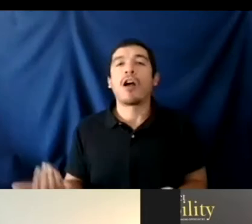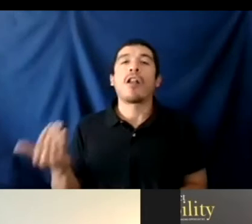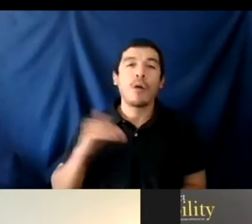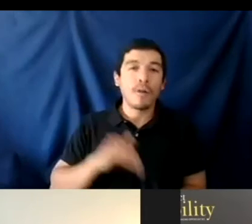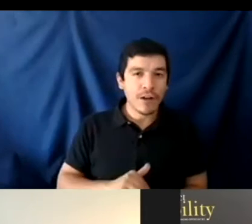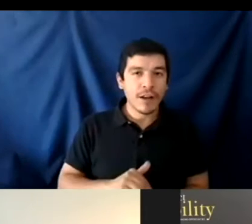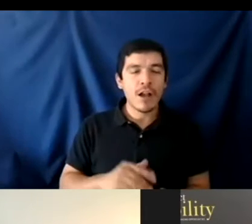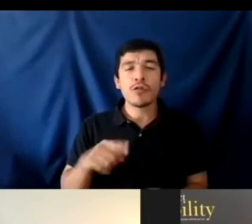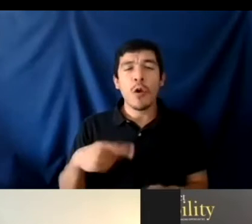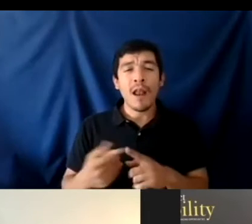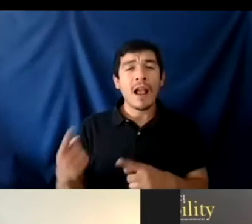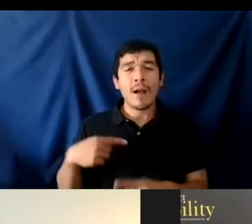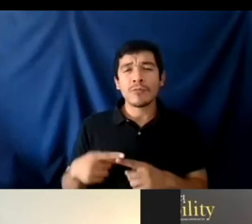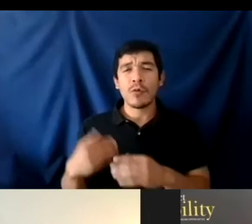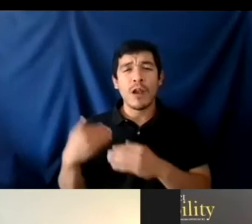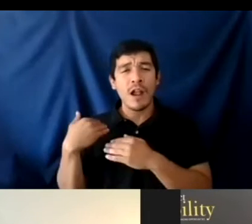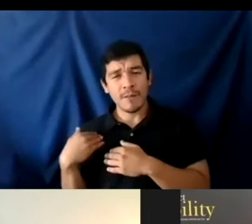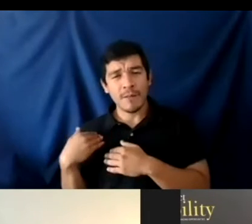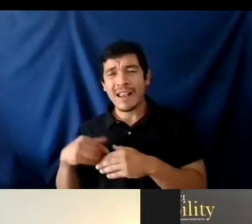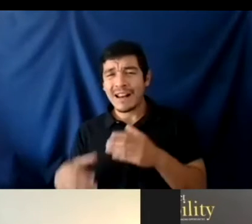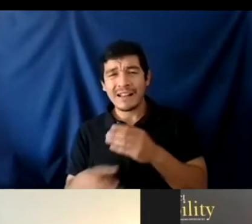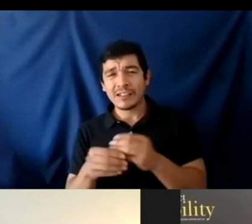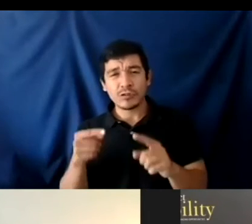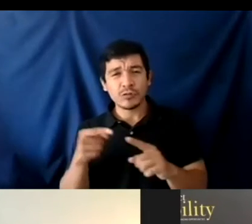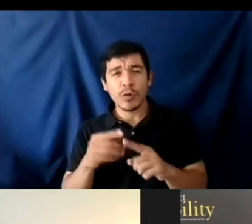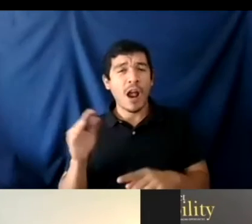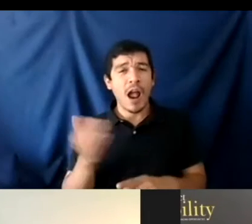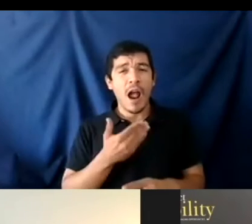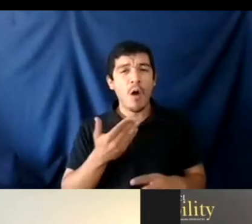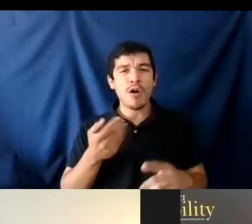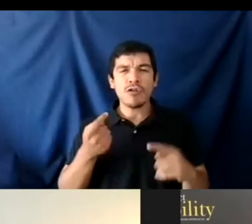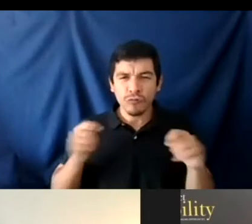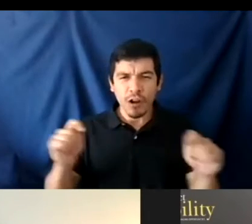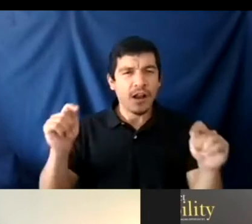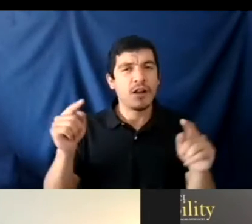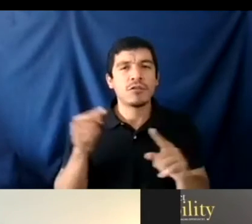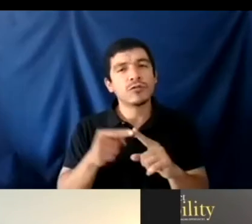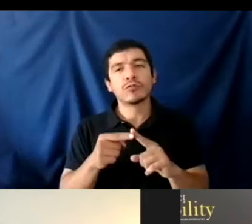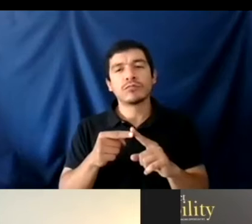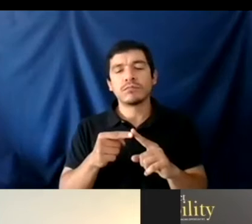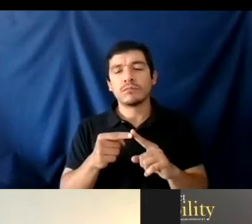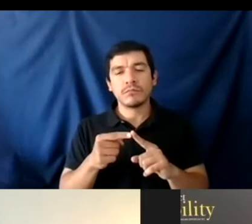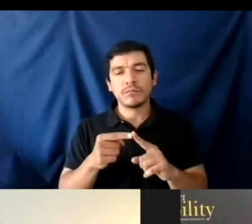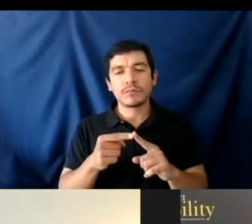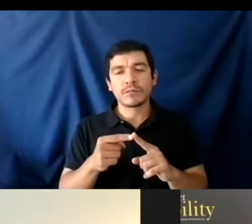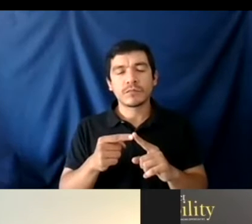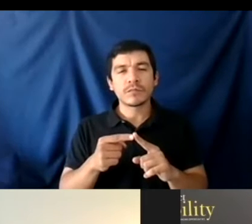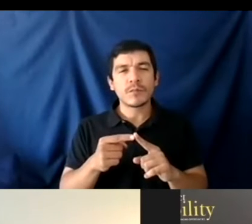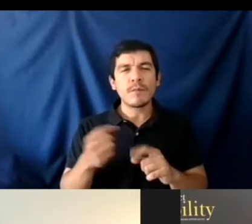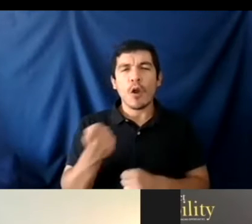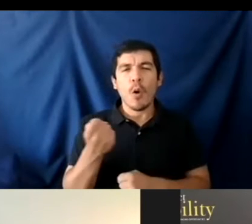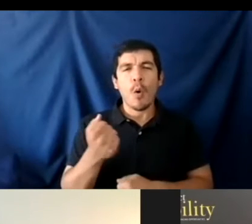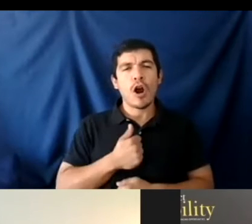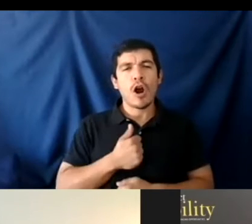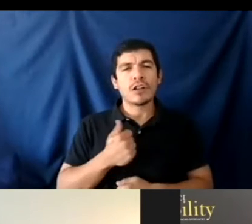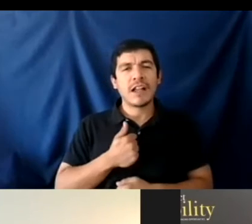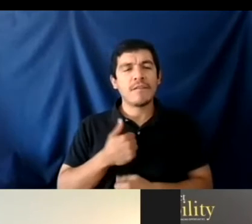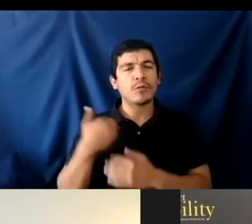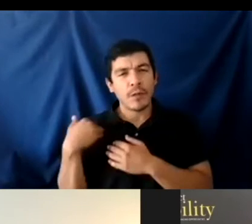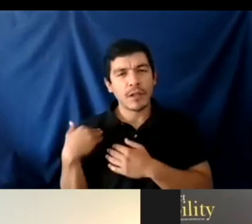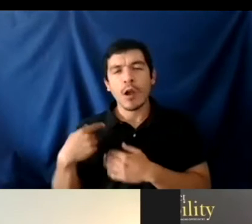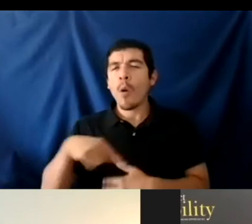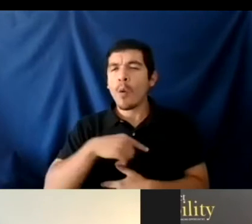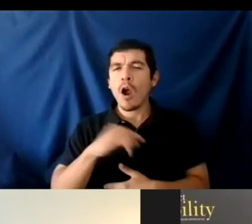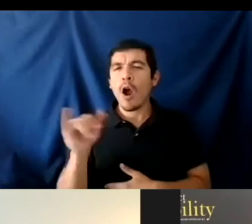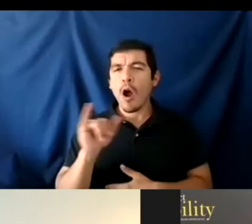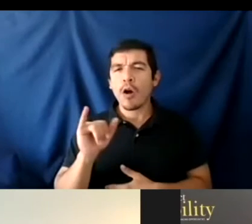to accountability, in addition to our efforts to hold ourselves accountable, we